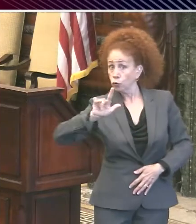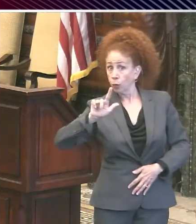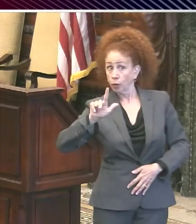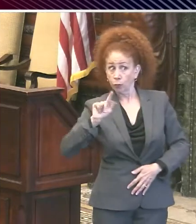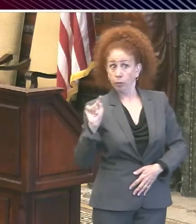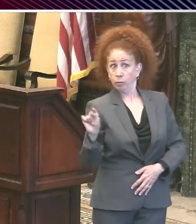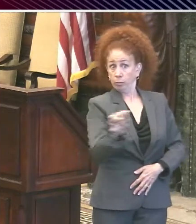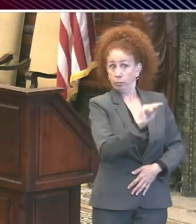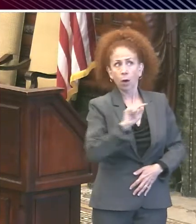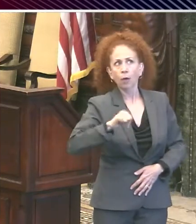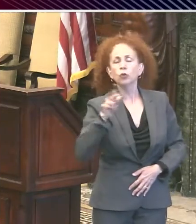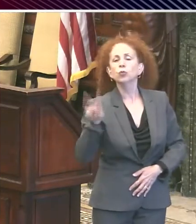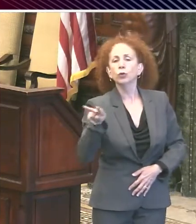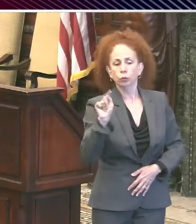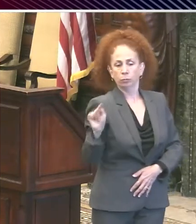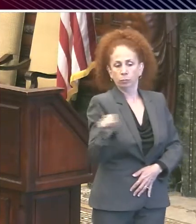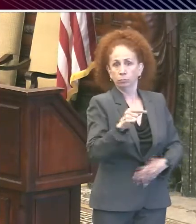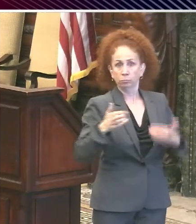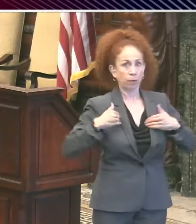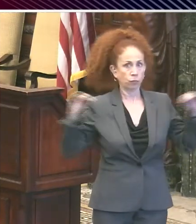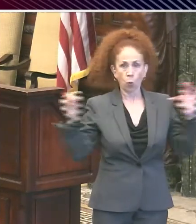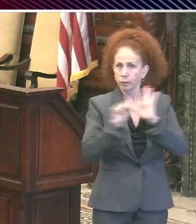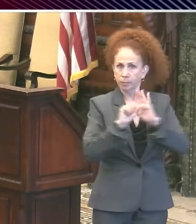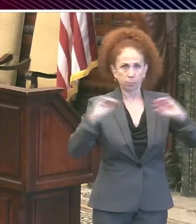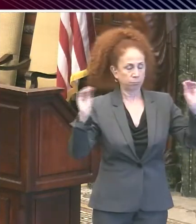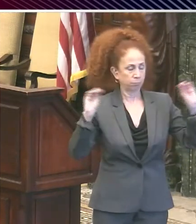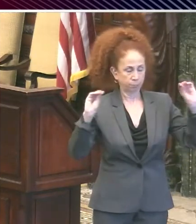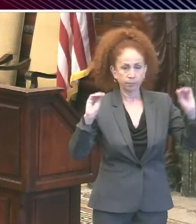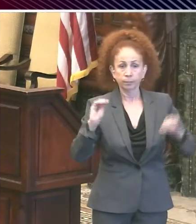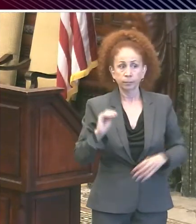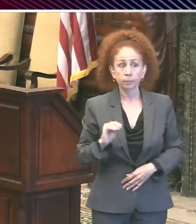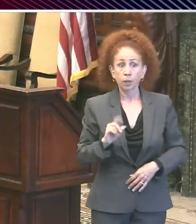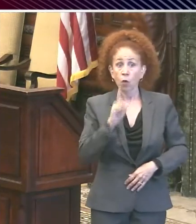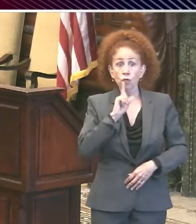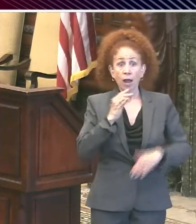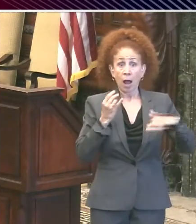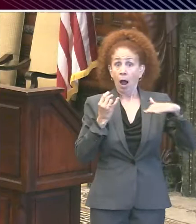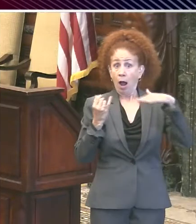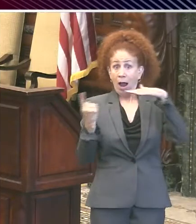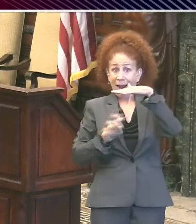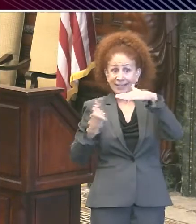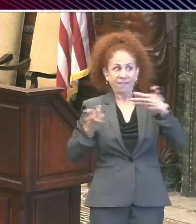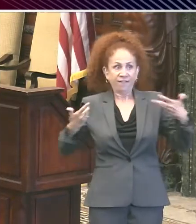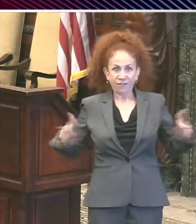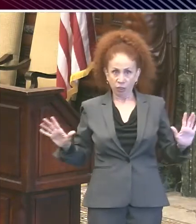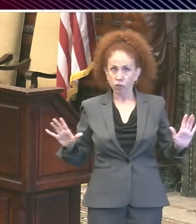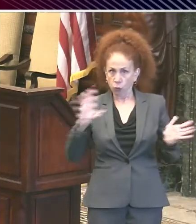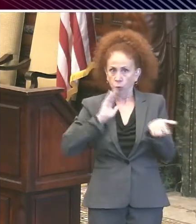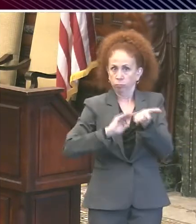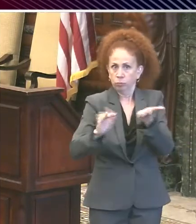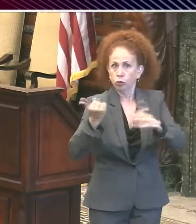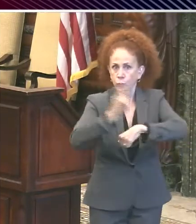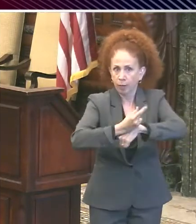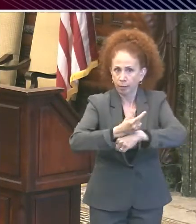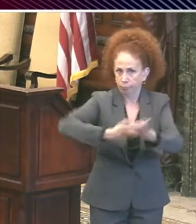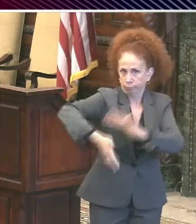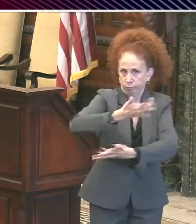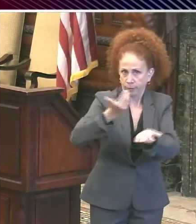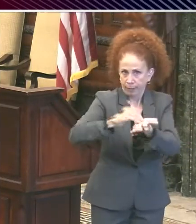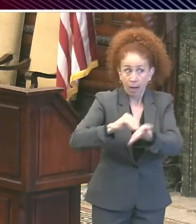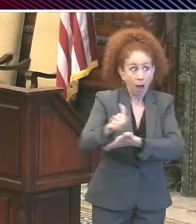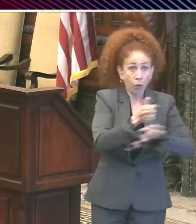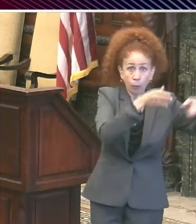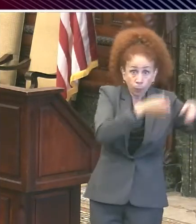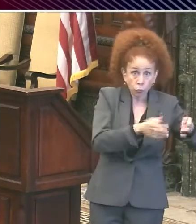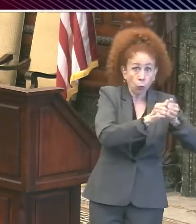22 did not develop symptoms. They've actually finished their isolation period. They're going out of isolation today. The other inmate who did